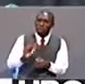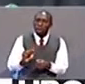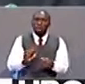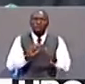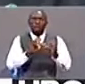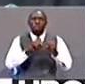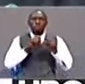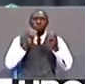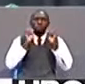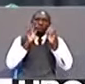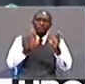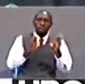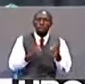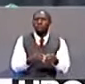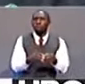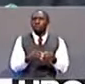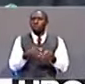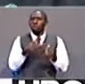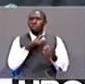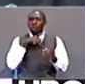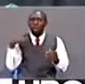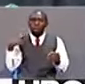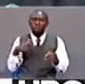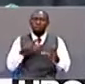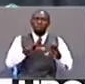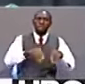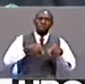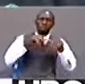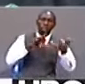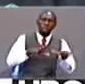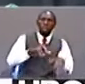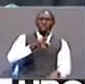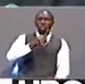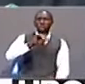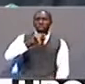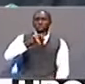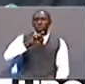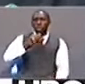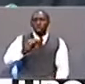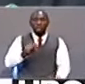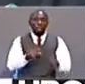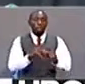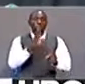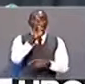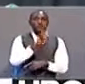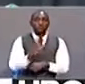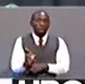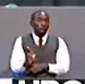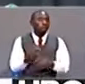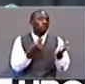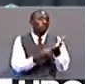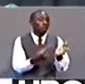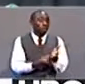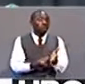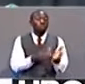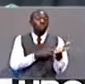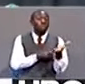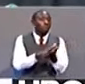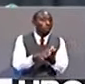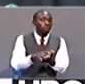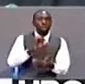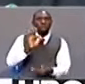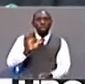Mubende, Ruengo, Sembamule, Chotera, and Rakai in Uganda, and it will approximately cost